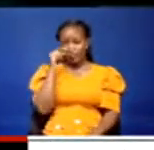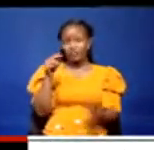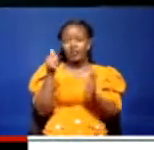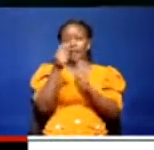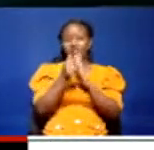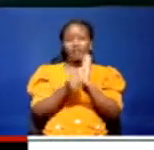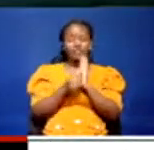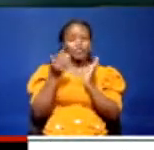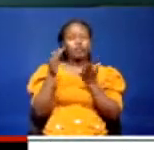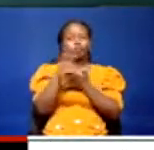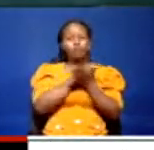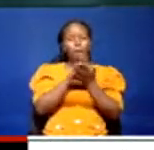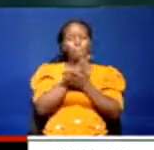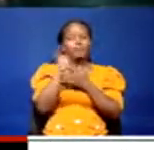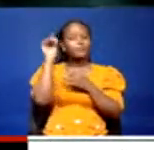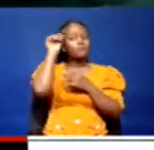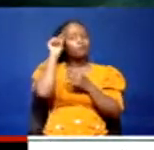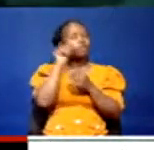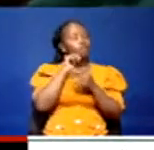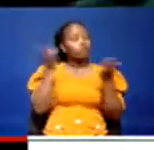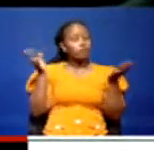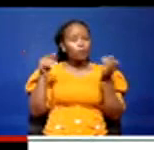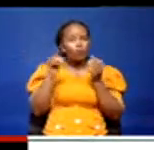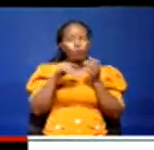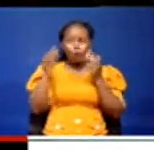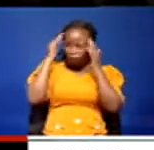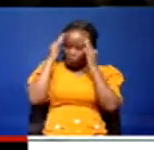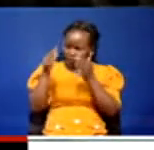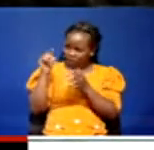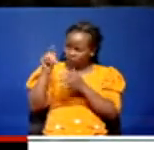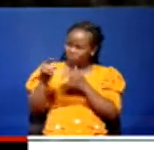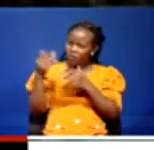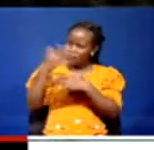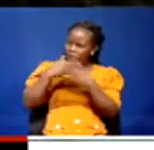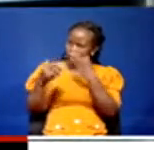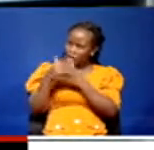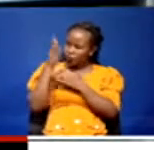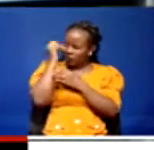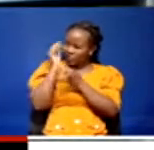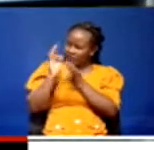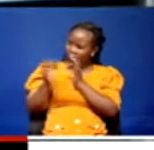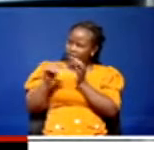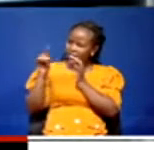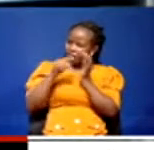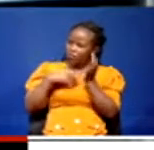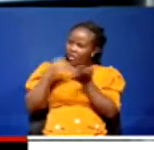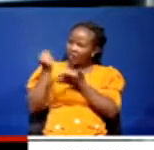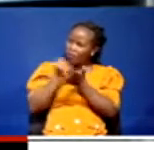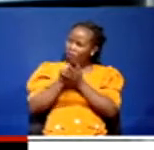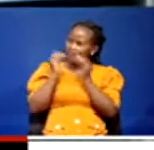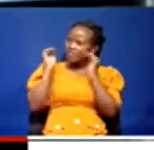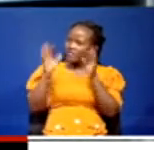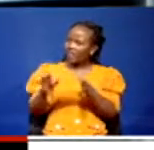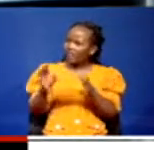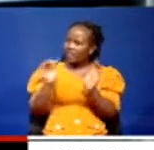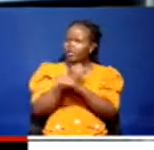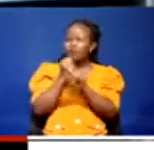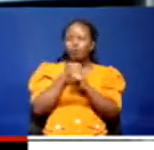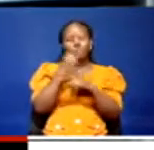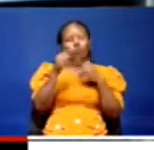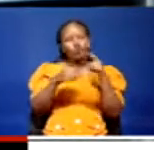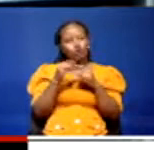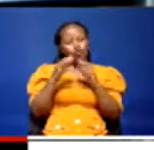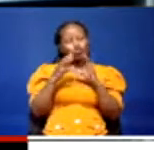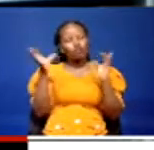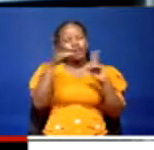Center, we will be looking at this building, because if it wasn't there, if we didn't have these offices, we would have not continued to be who we are today. So we